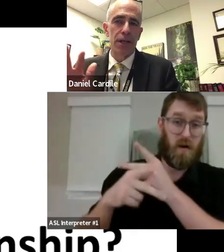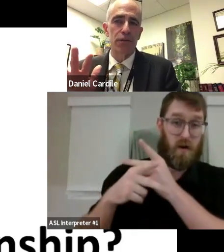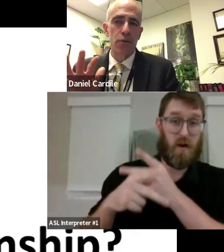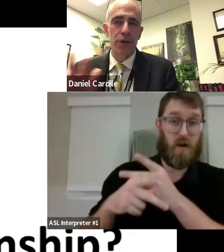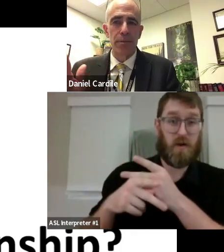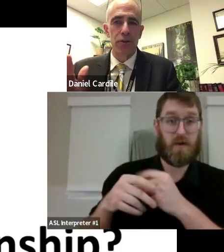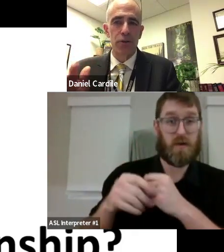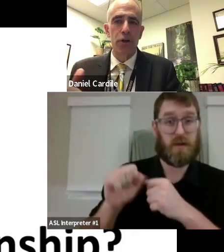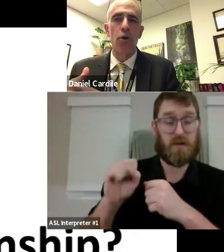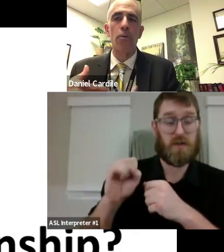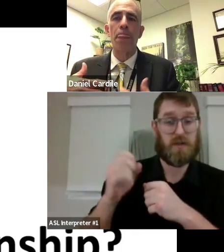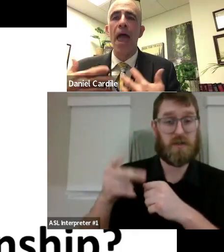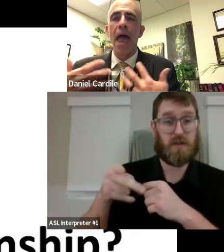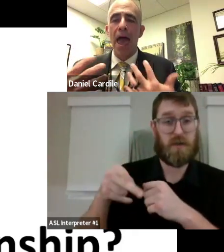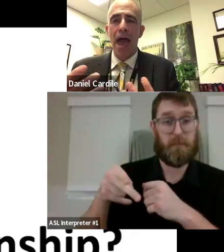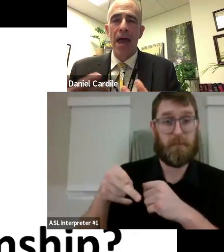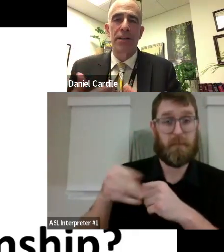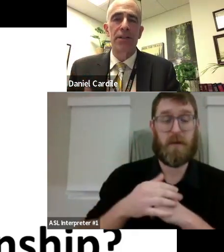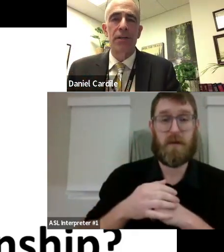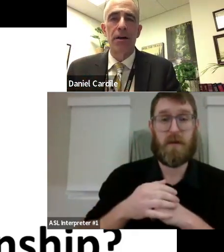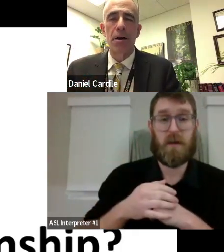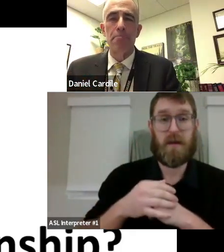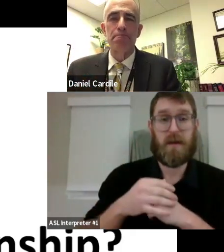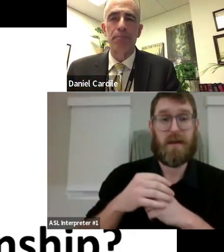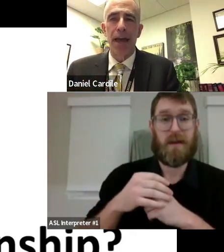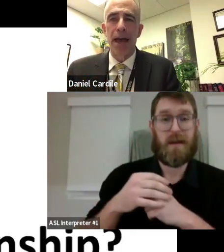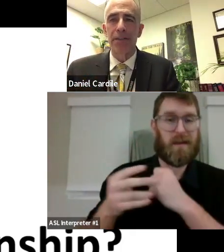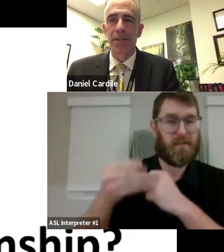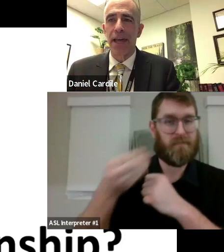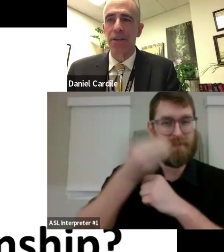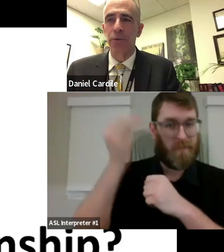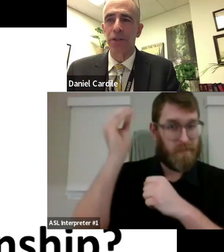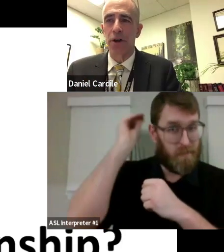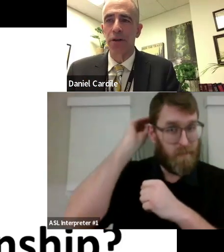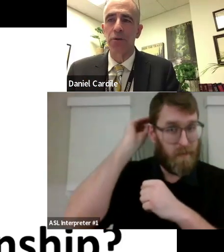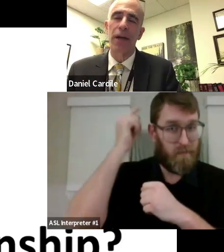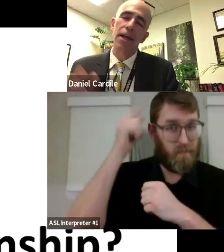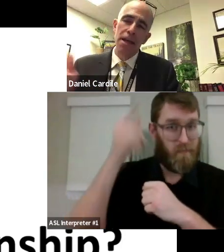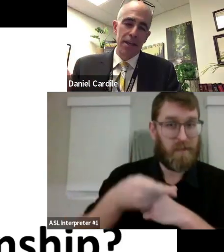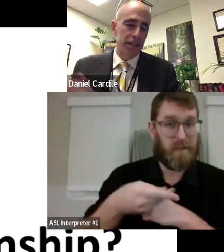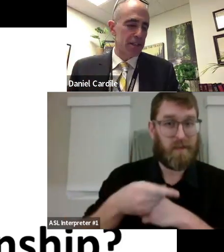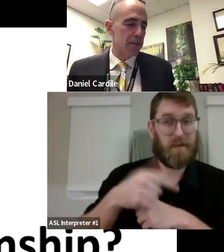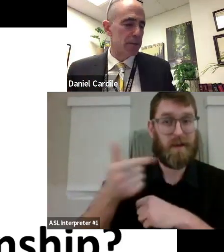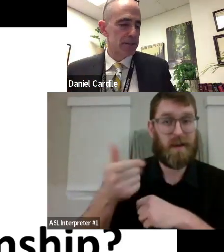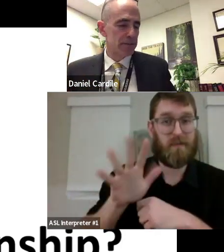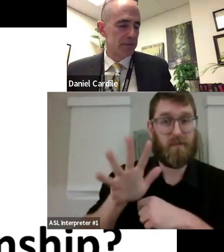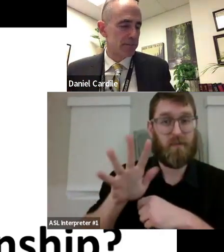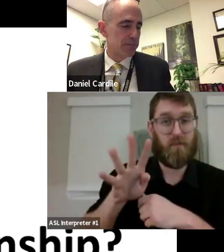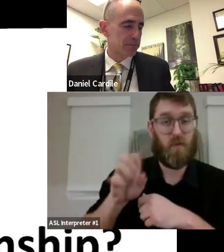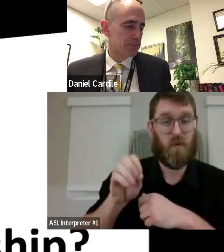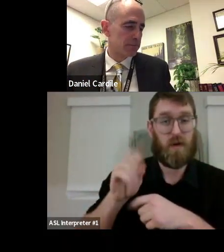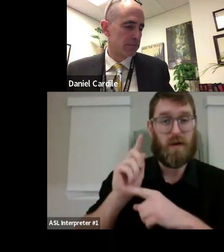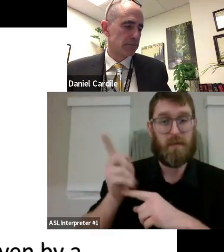mind for the next 40 minutes or so as we talk. Okay, next slide,